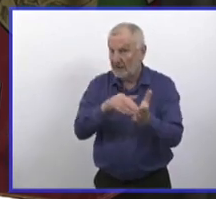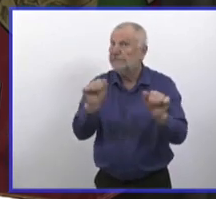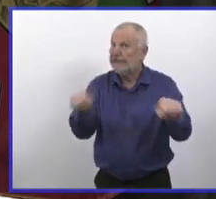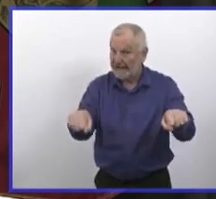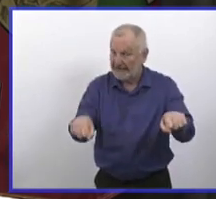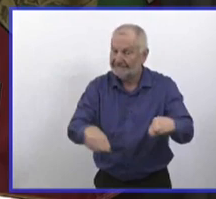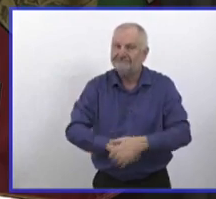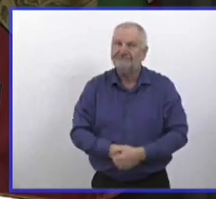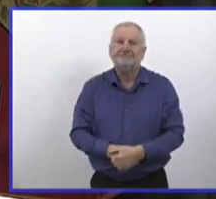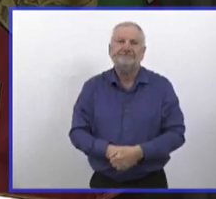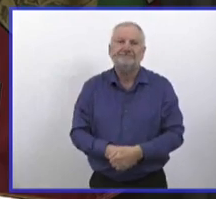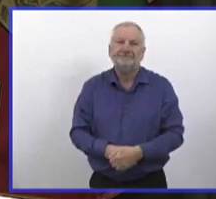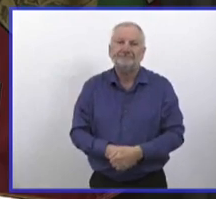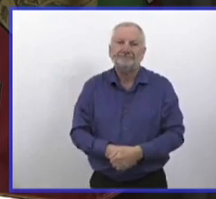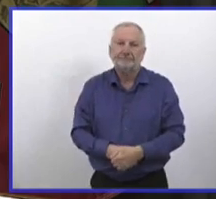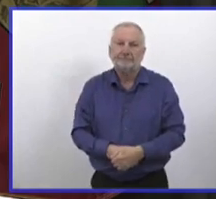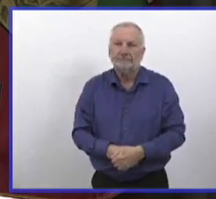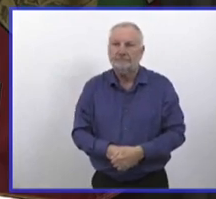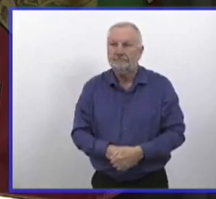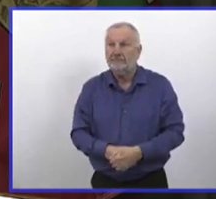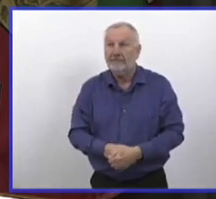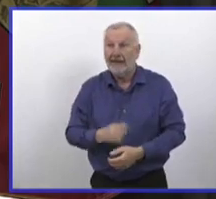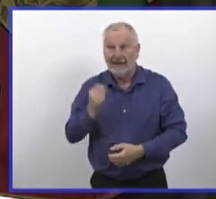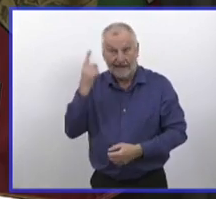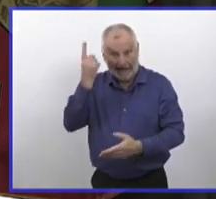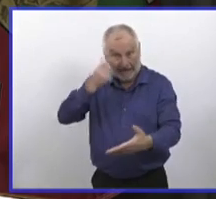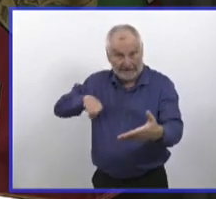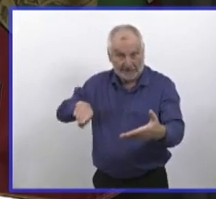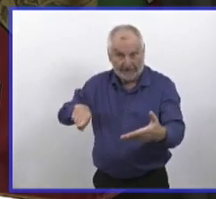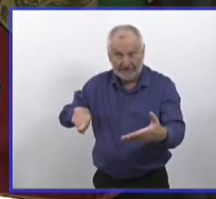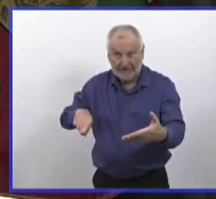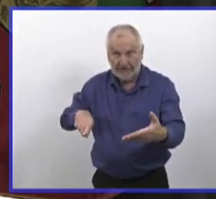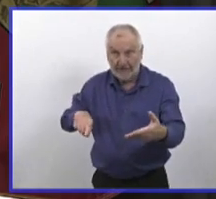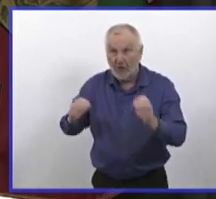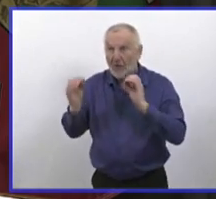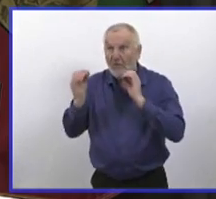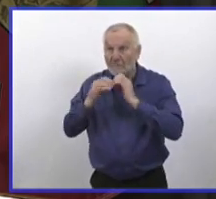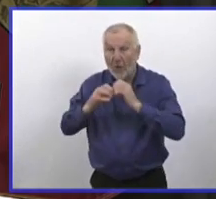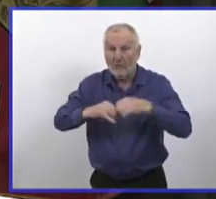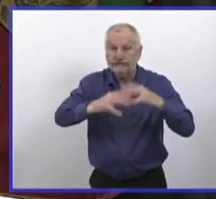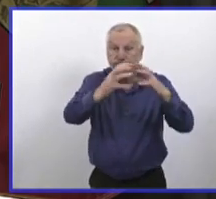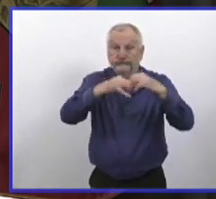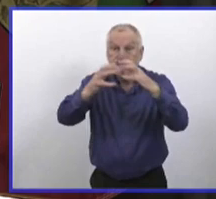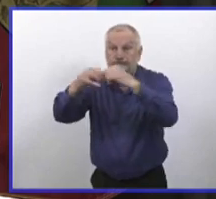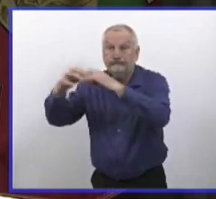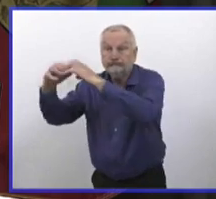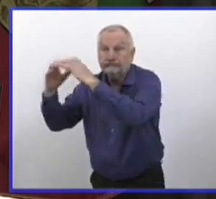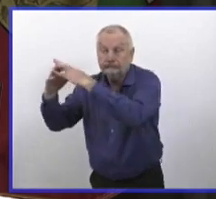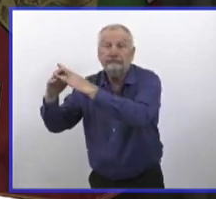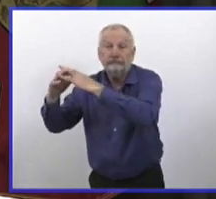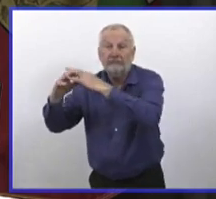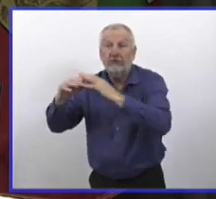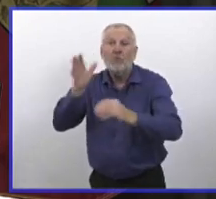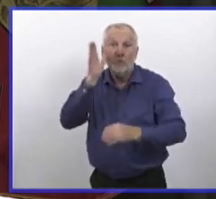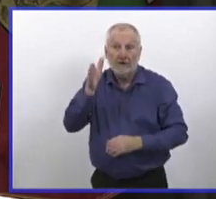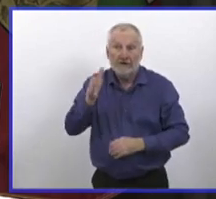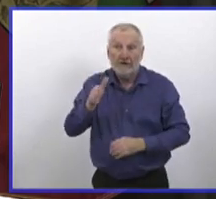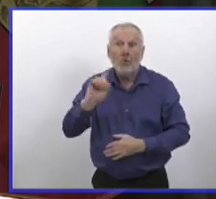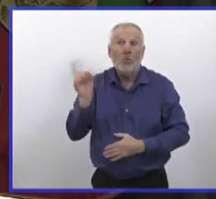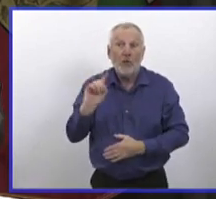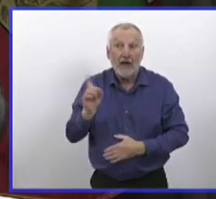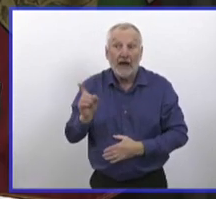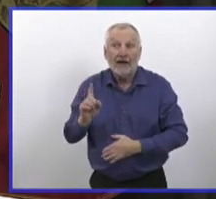are able to, starting next week, introduce more pop-up immunization clinics in rural and northern